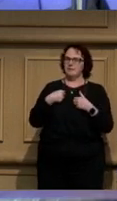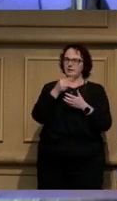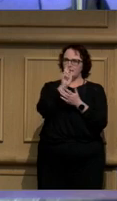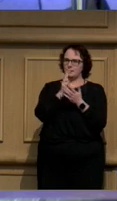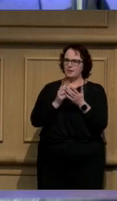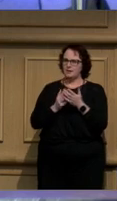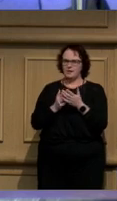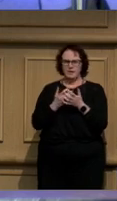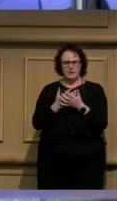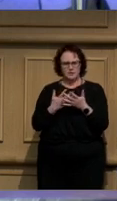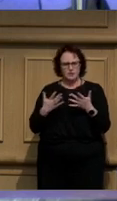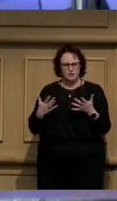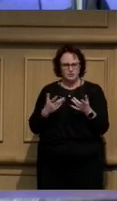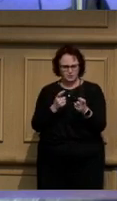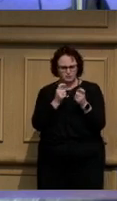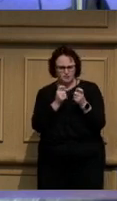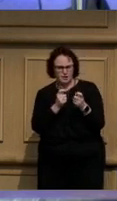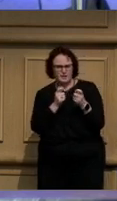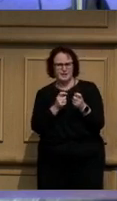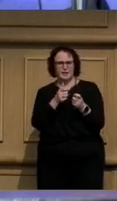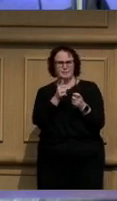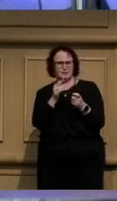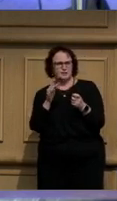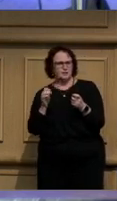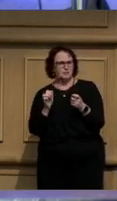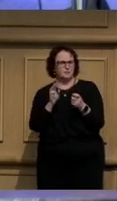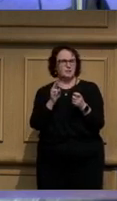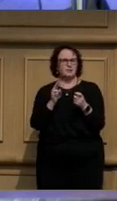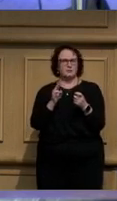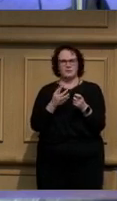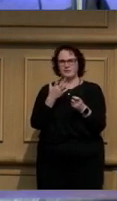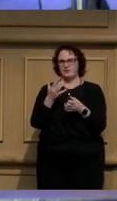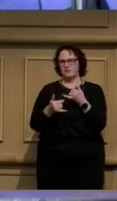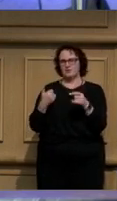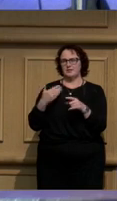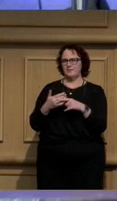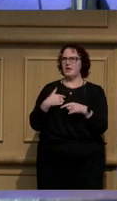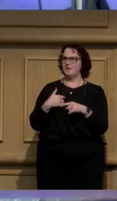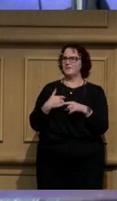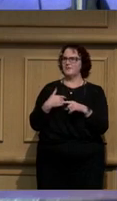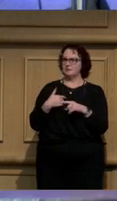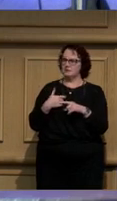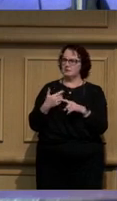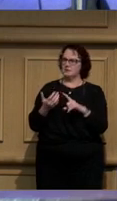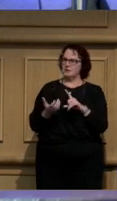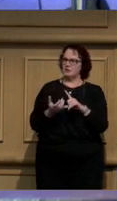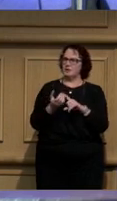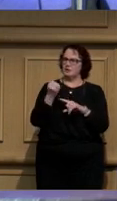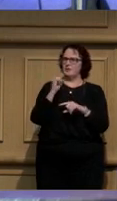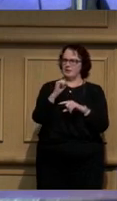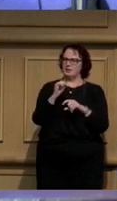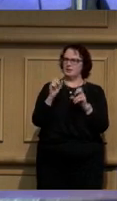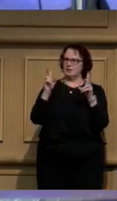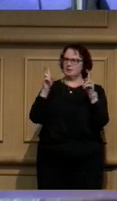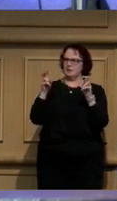apprenticeship. You know, I'd say only in the last 5 years, I would say I've earned that title, artist. And I think it's a title we